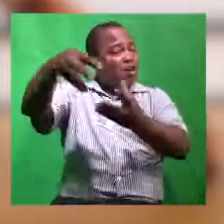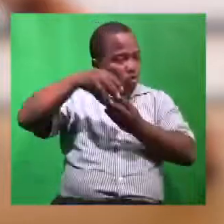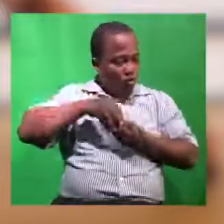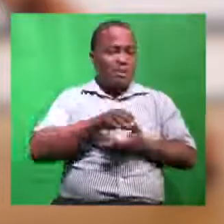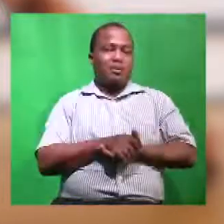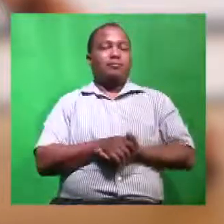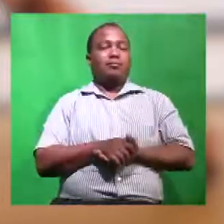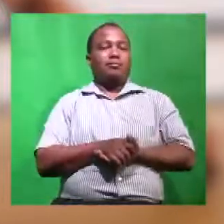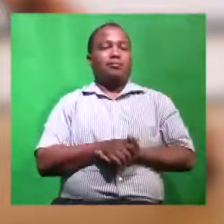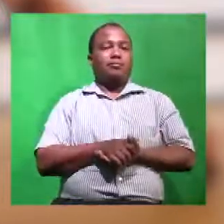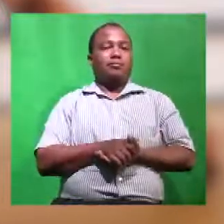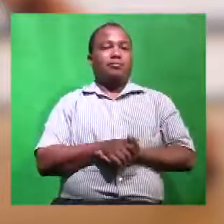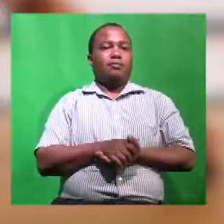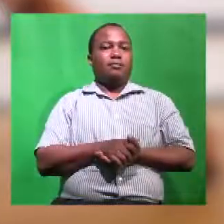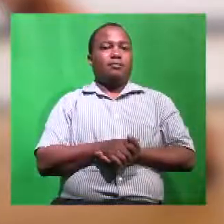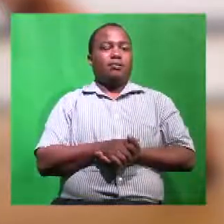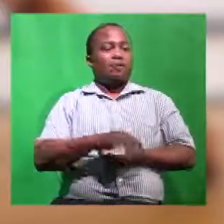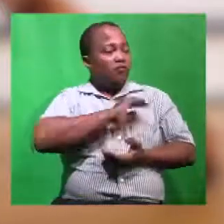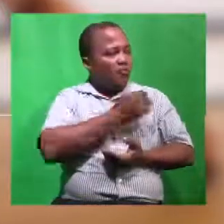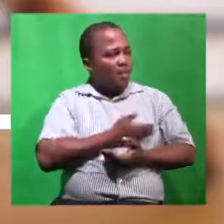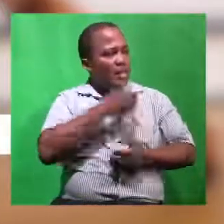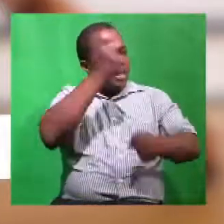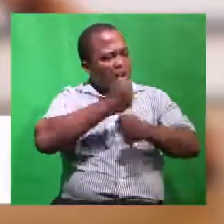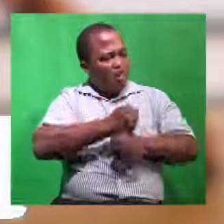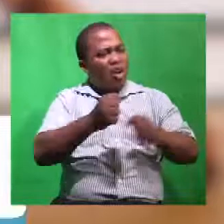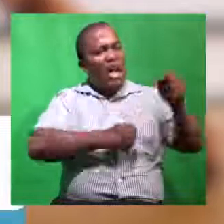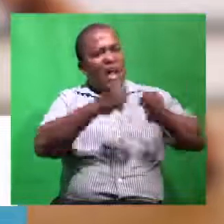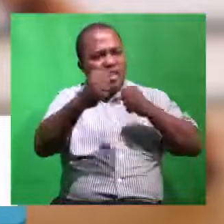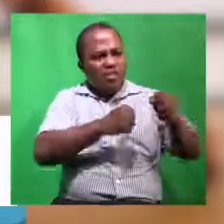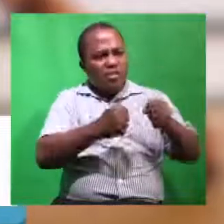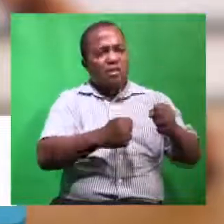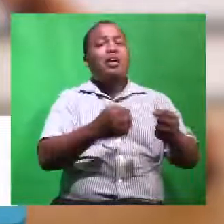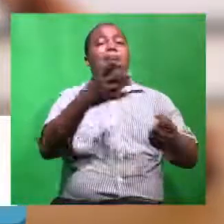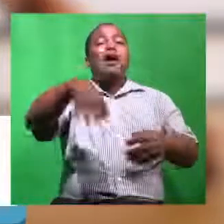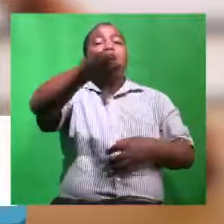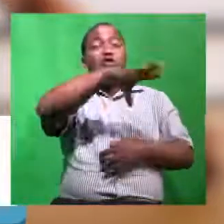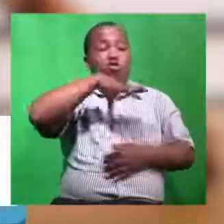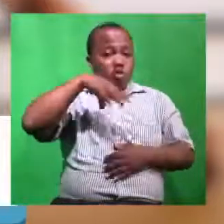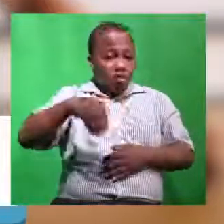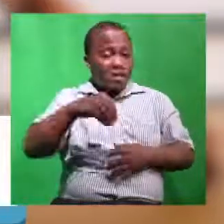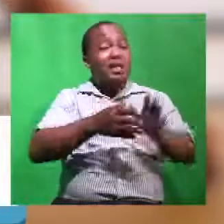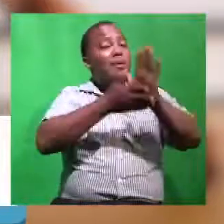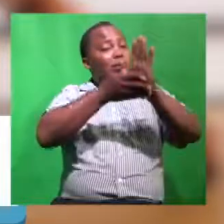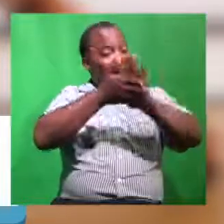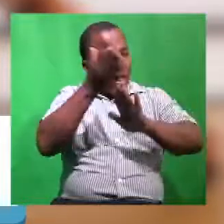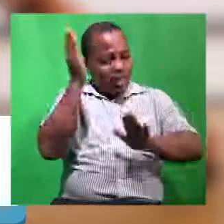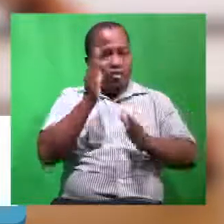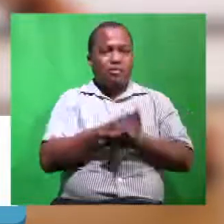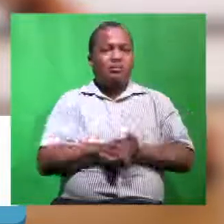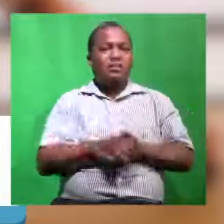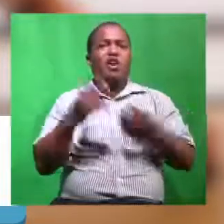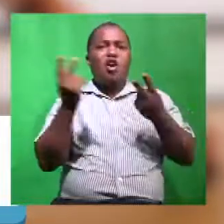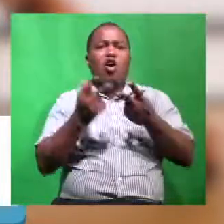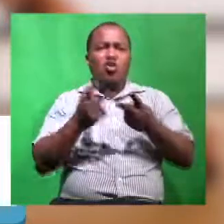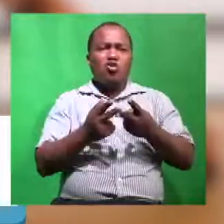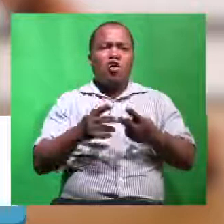loans, active loans. Female can do activities by those loans and capital, whatever, but